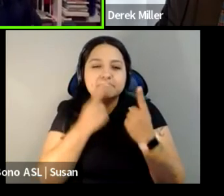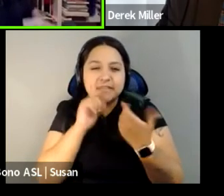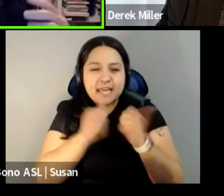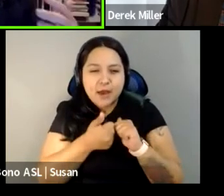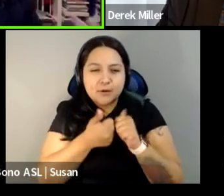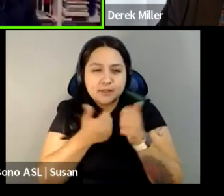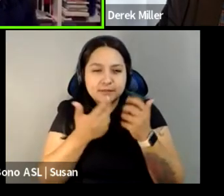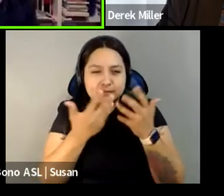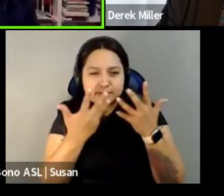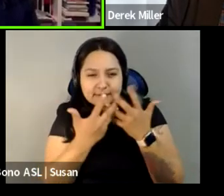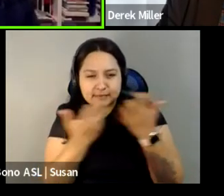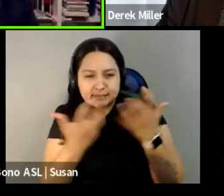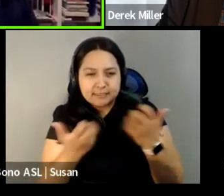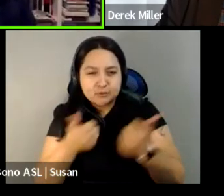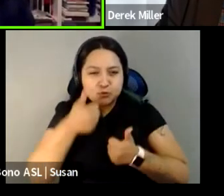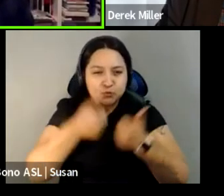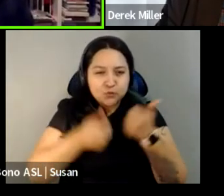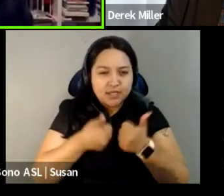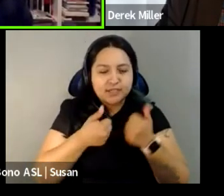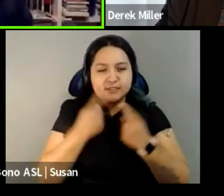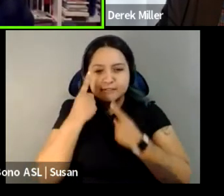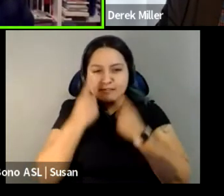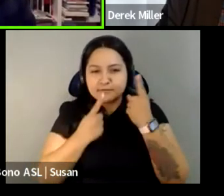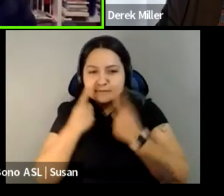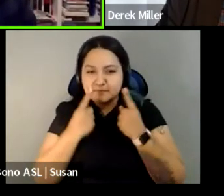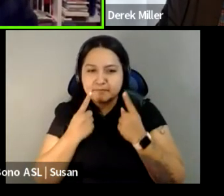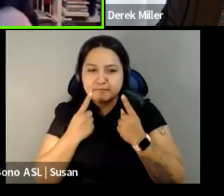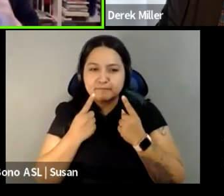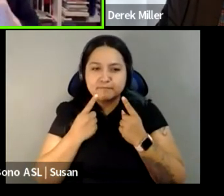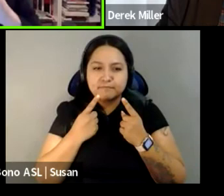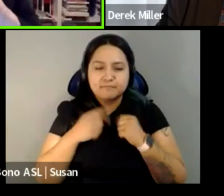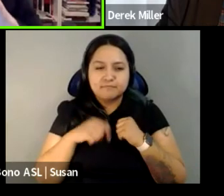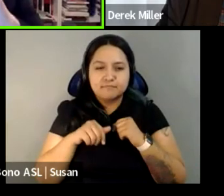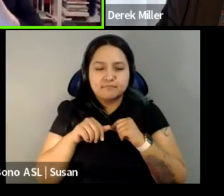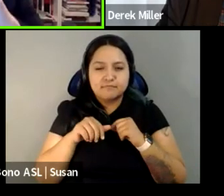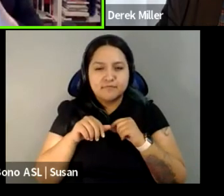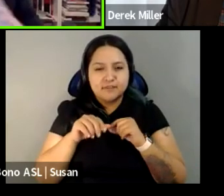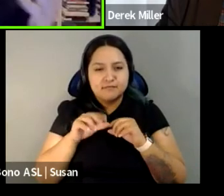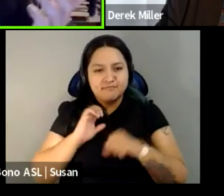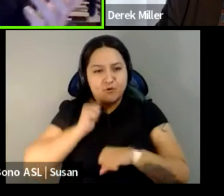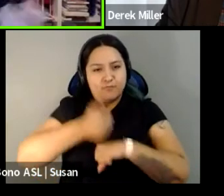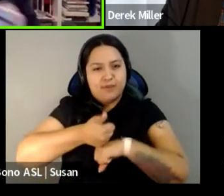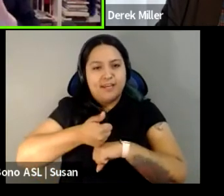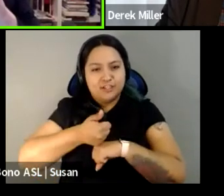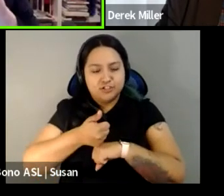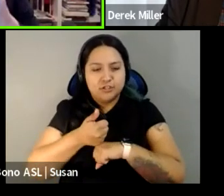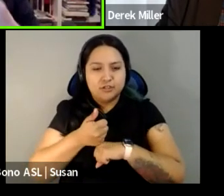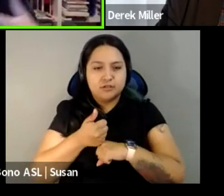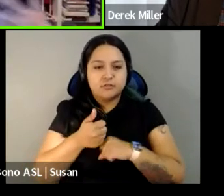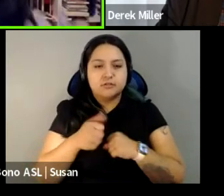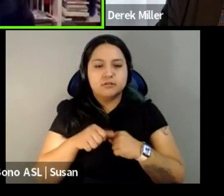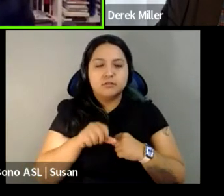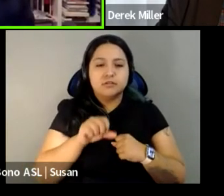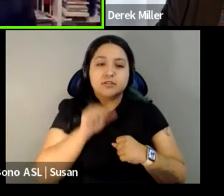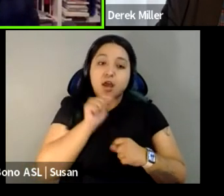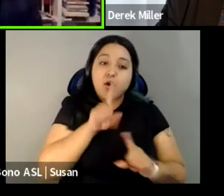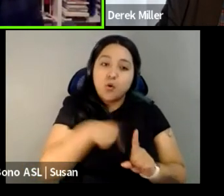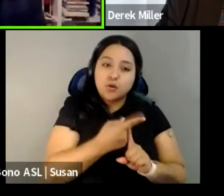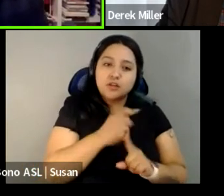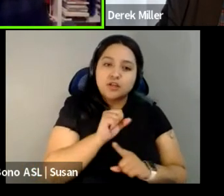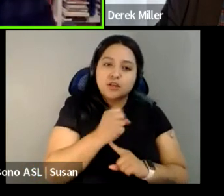about the formation of a list and its dissidents, obviously, not only the Schuberts, but